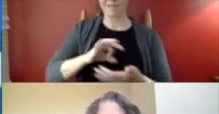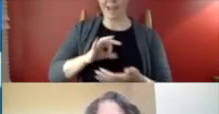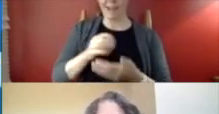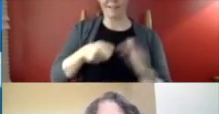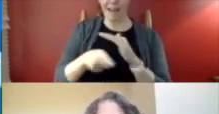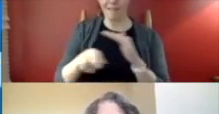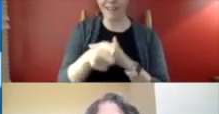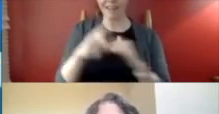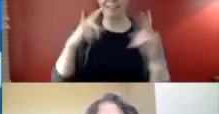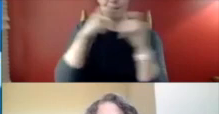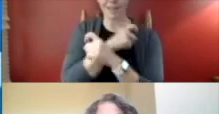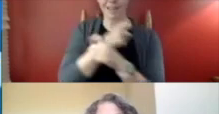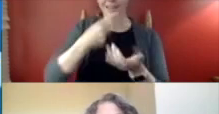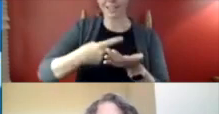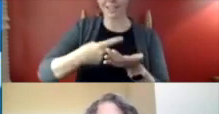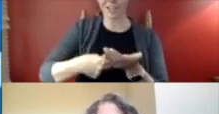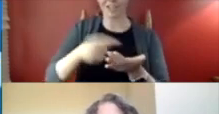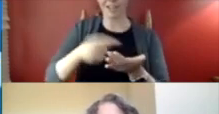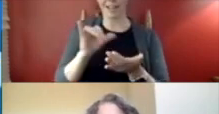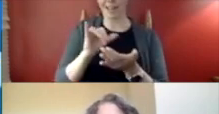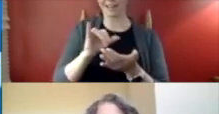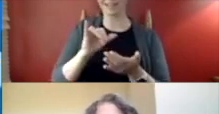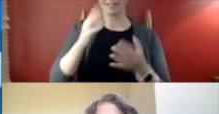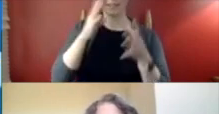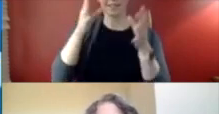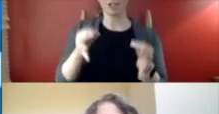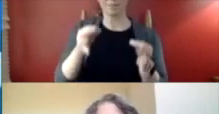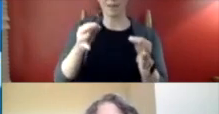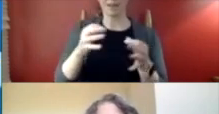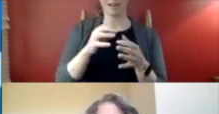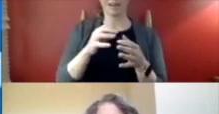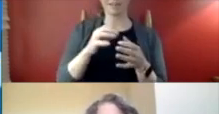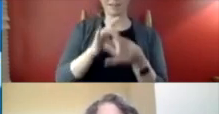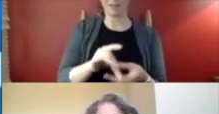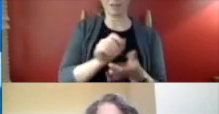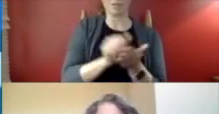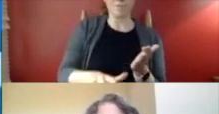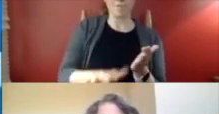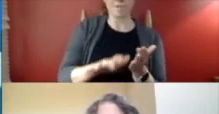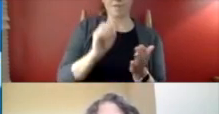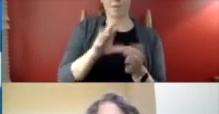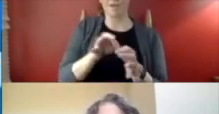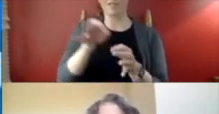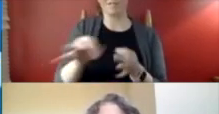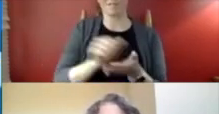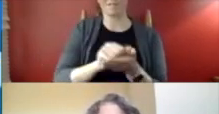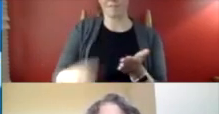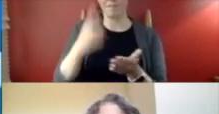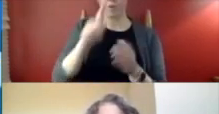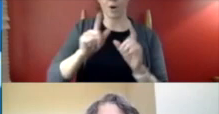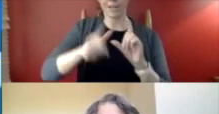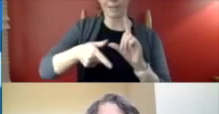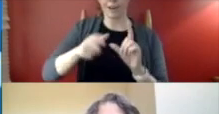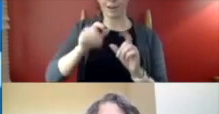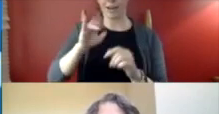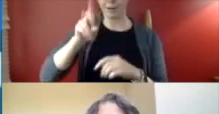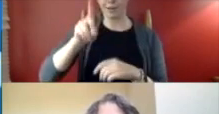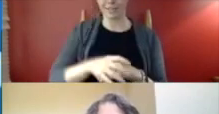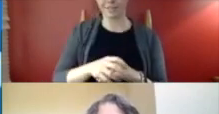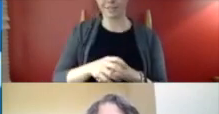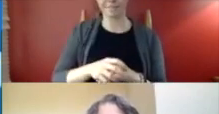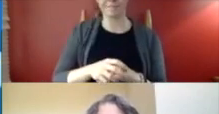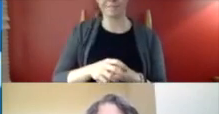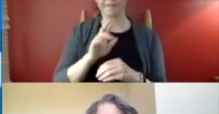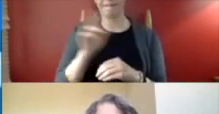shared decision-making related to removal versus deferral of removal for expired IUDs. On the right of this slide is an example of a script